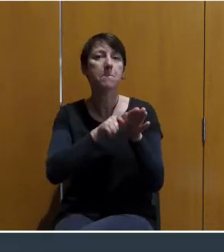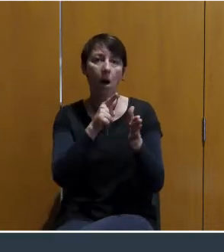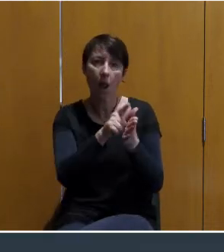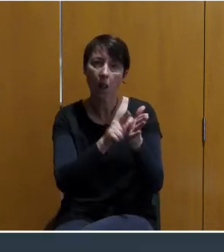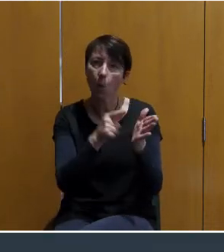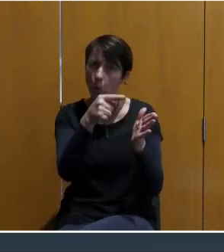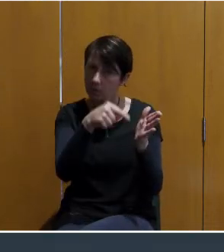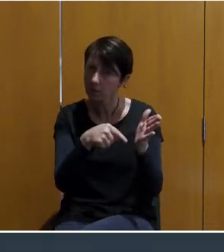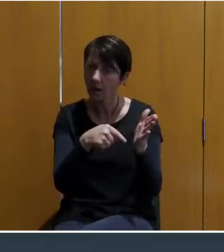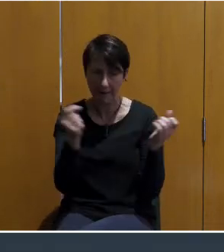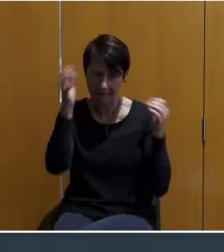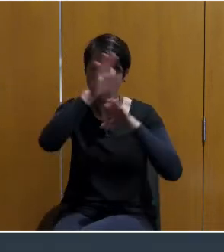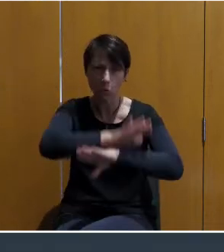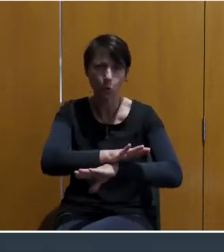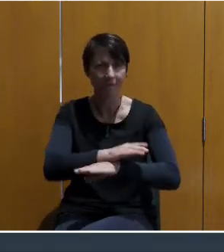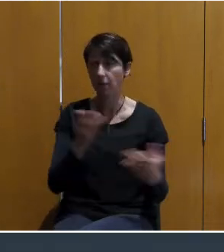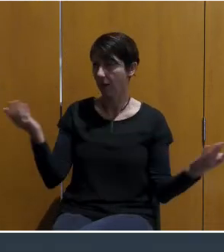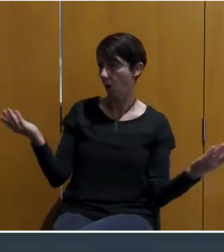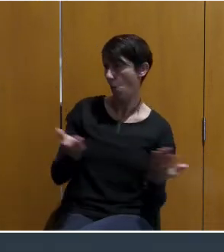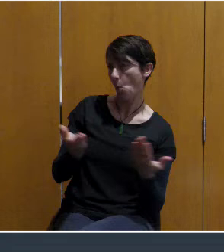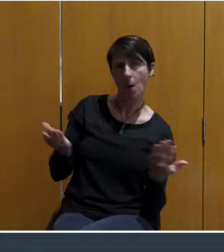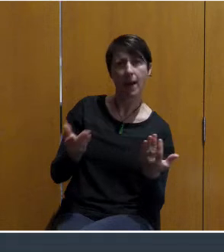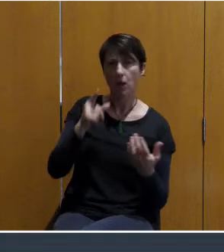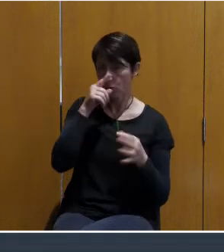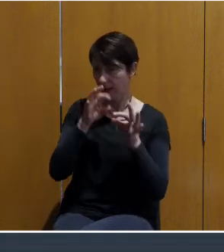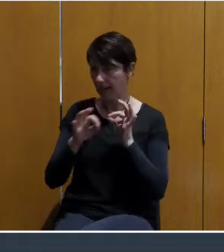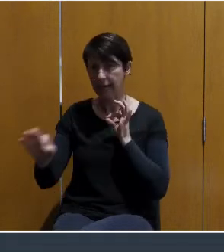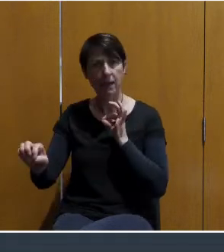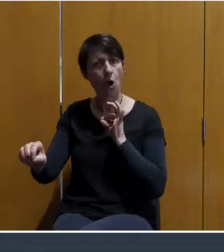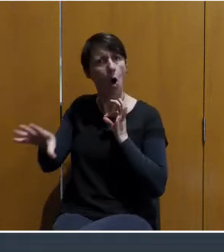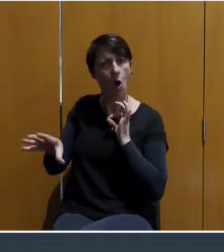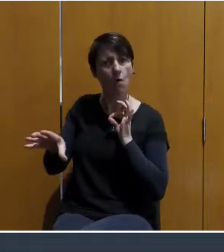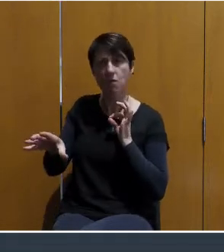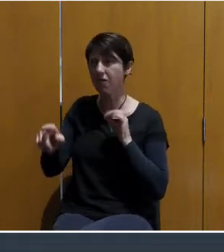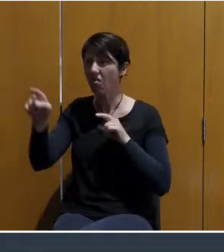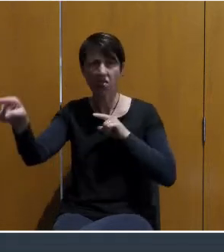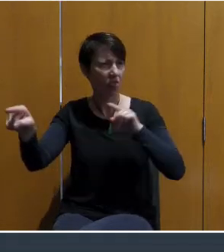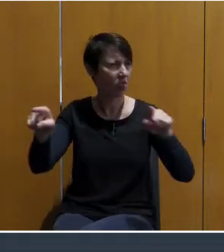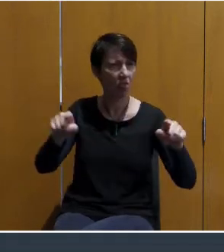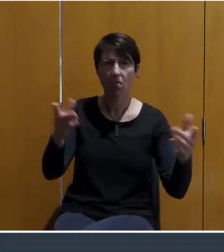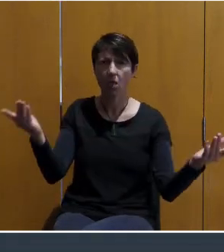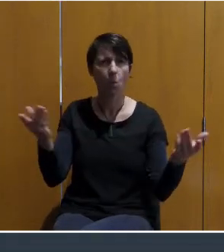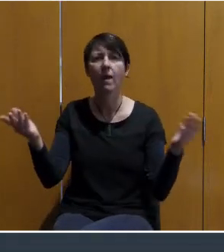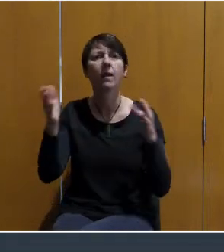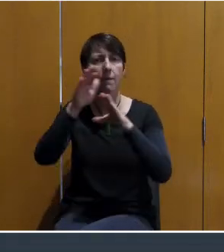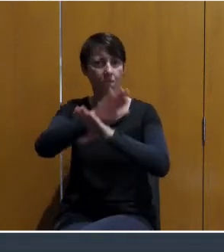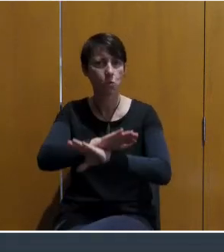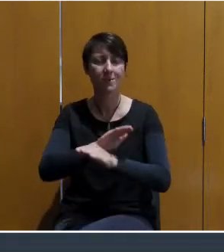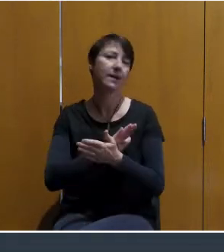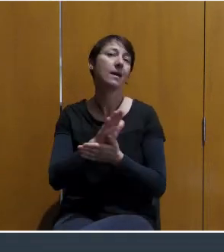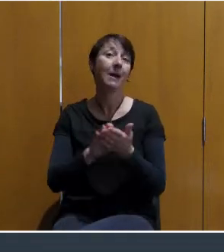dogs can be exercised in public areas off-lead in Napier, and that this has resulted in a